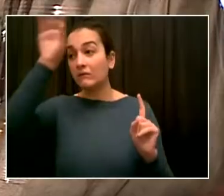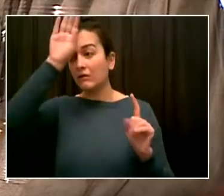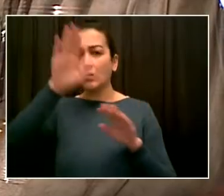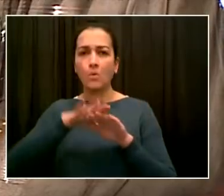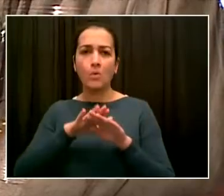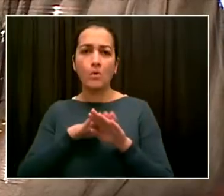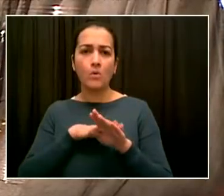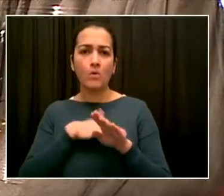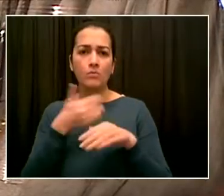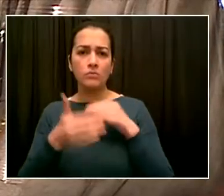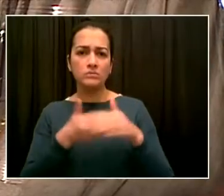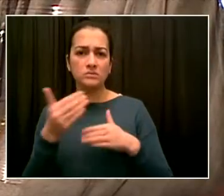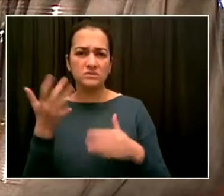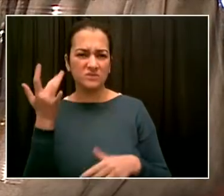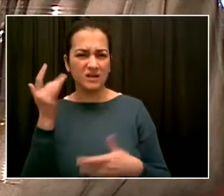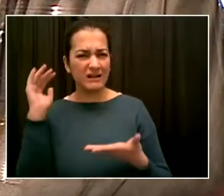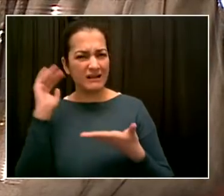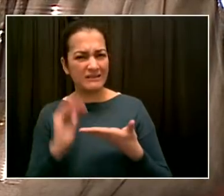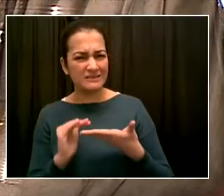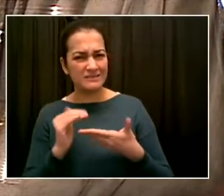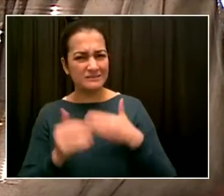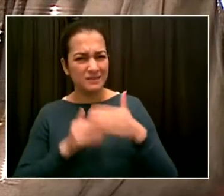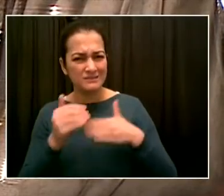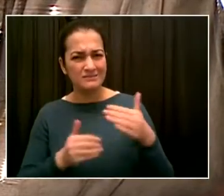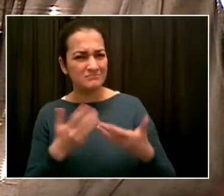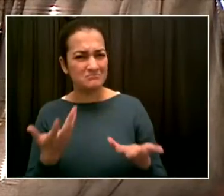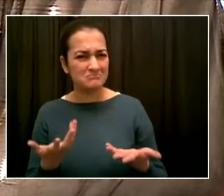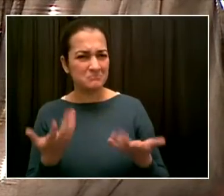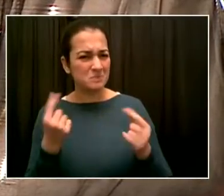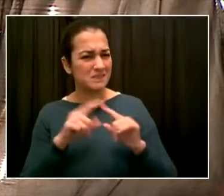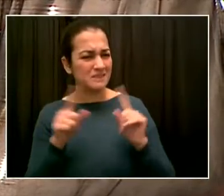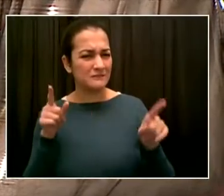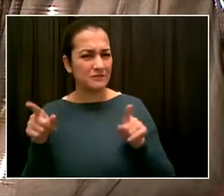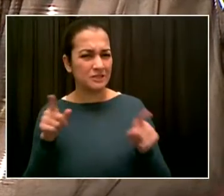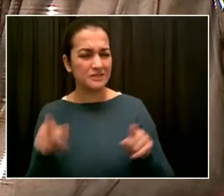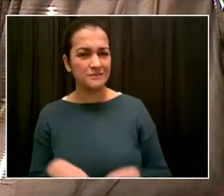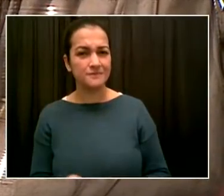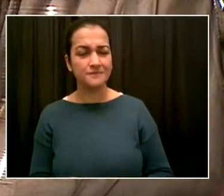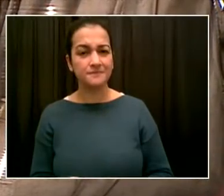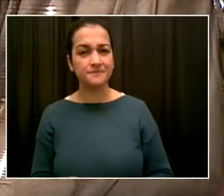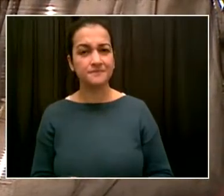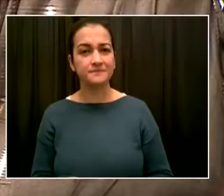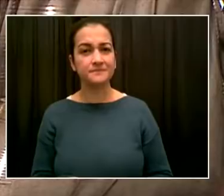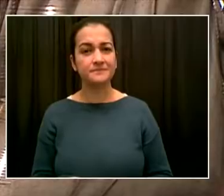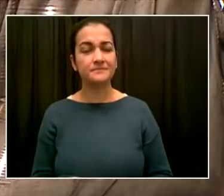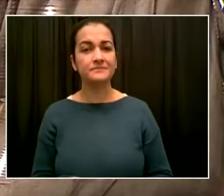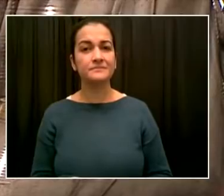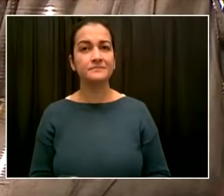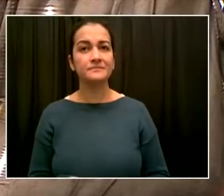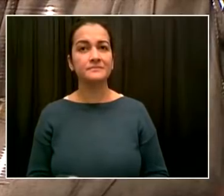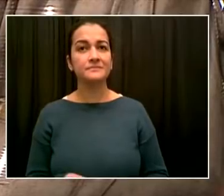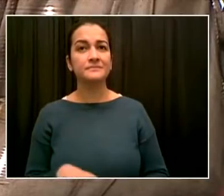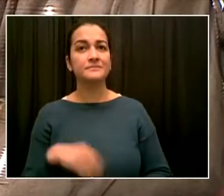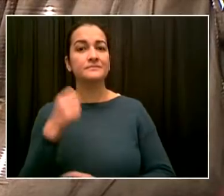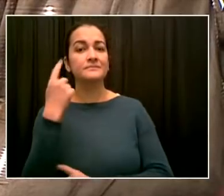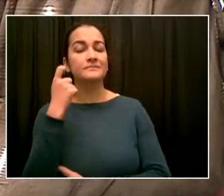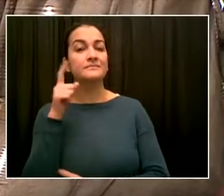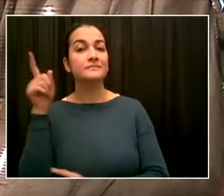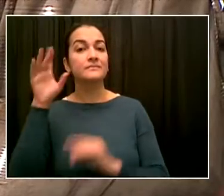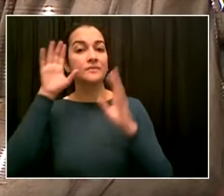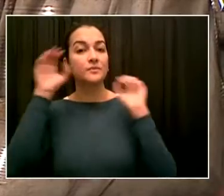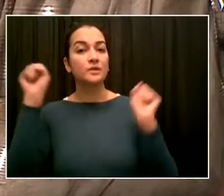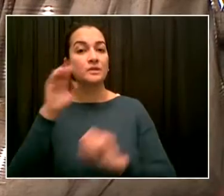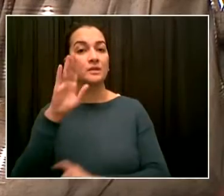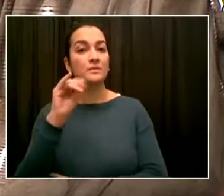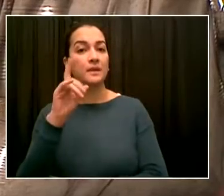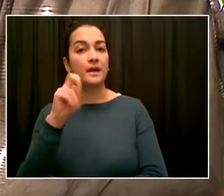employers, which is something where you get tested or you get vaccinated. And I guess, Jack, I'm sorry to get two questions